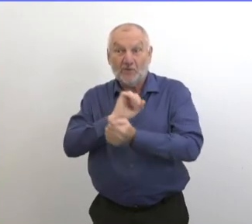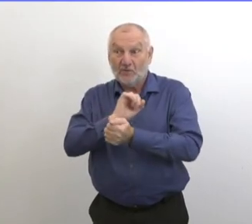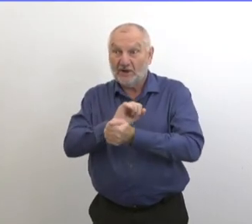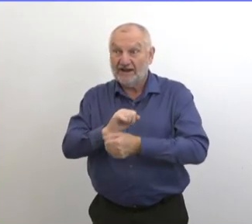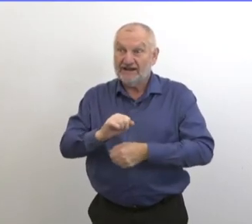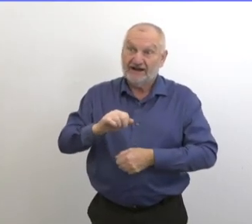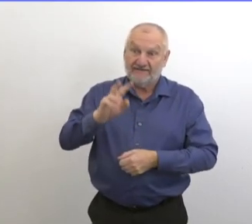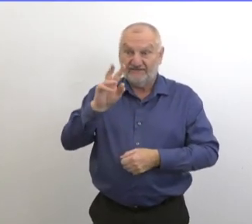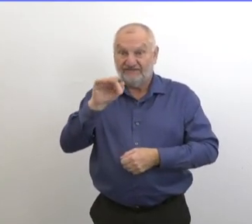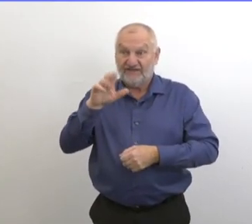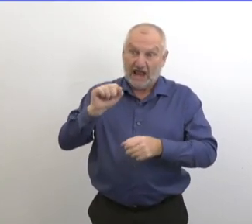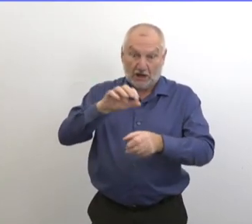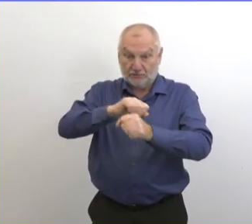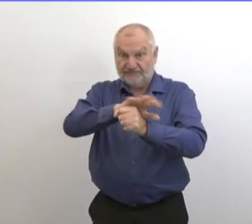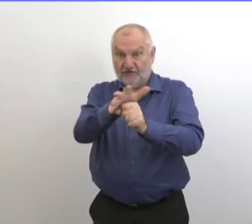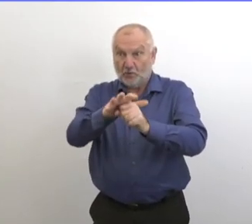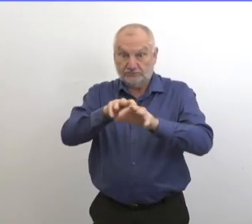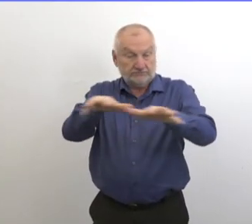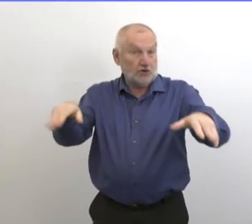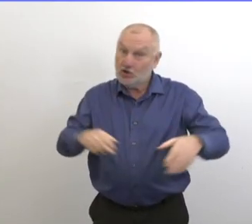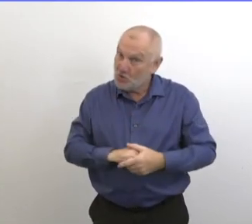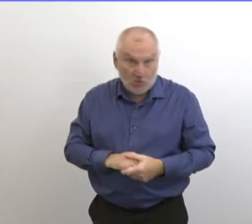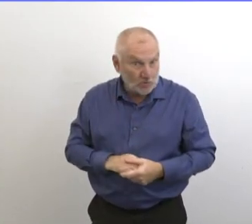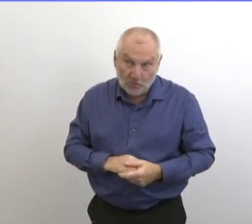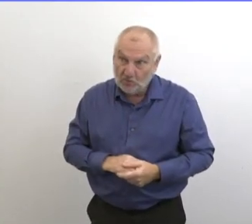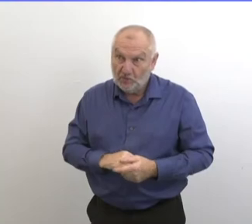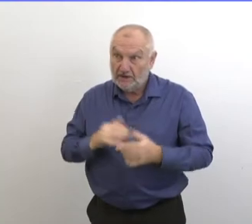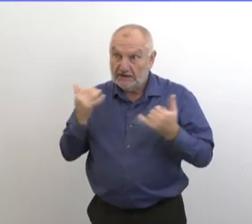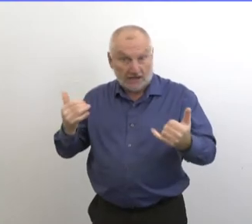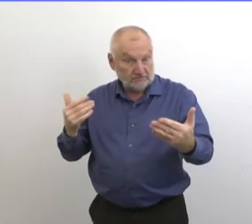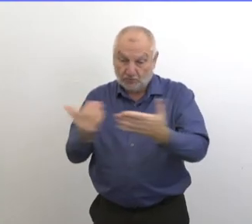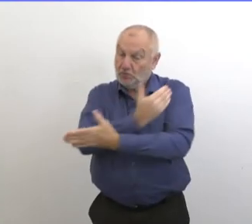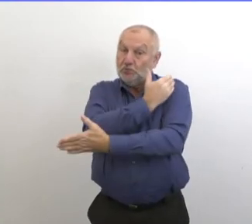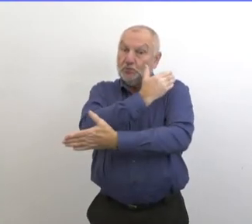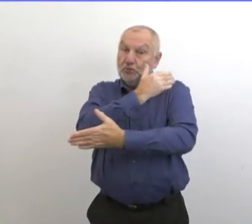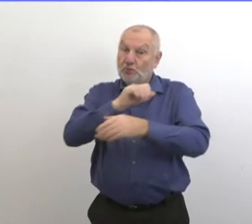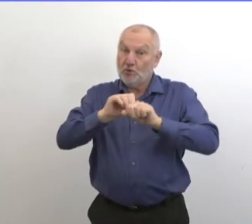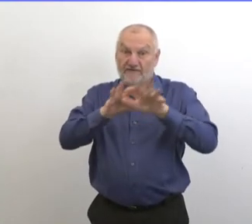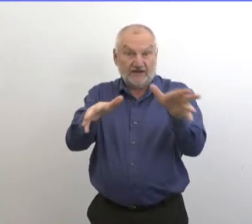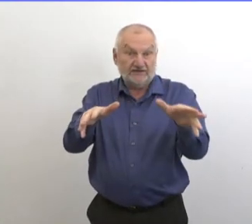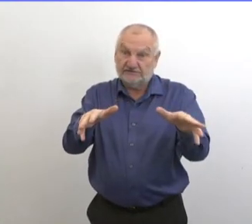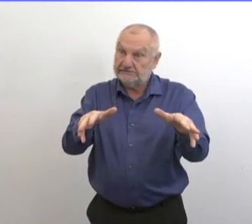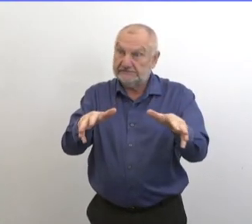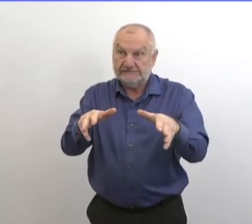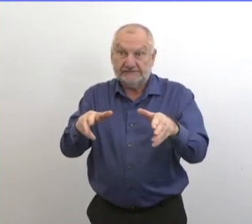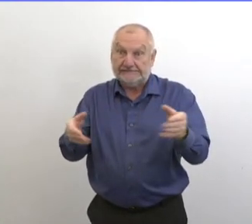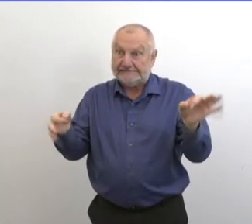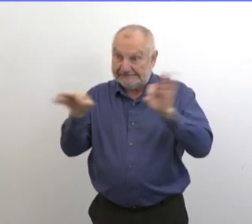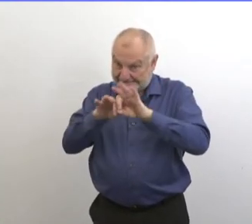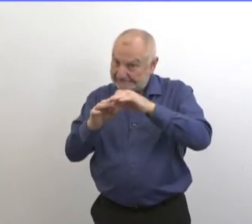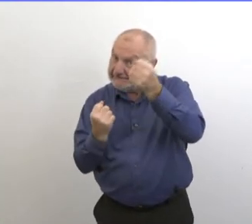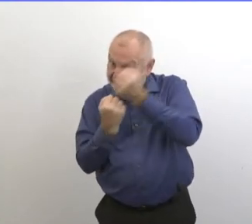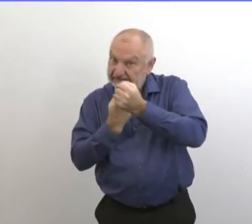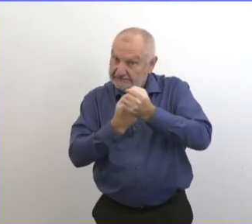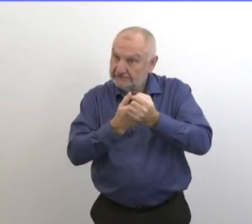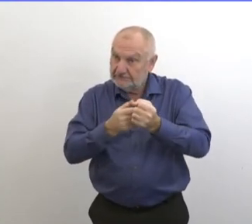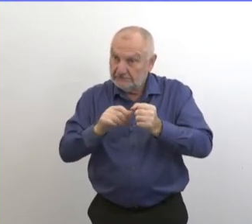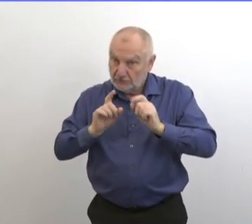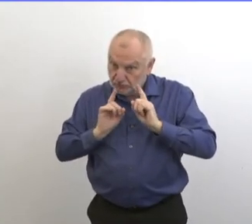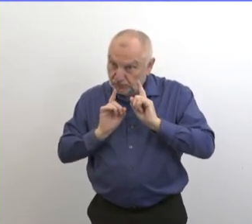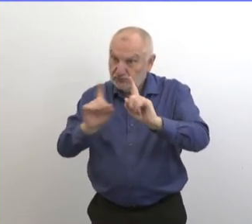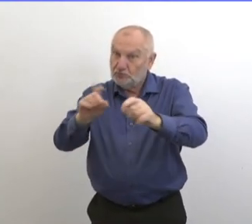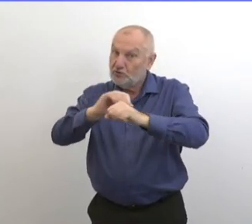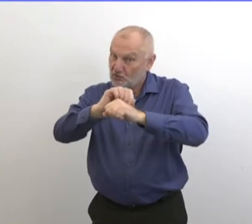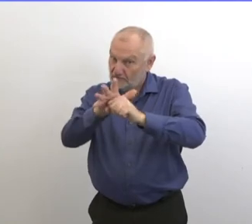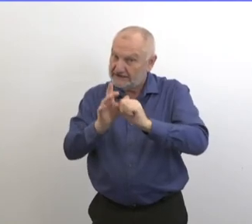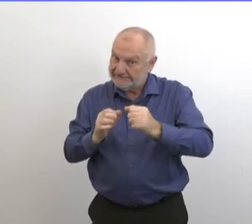spreading through this. So we want to make sure that we have the necessary supports for those workers through this difficult time. So again, it's a